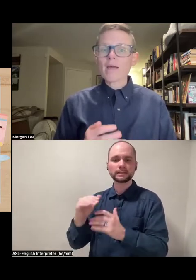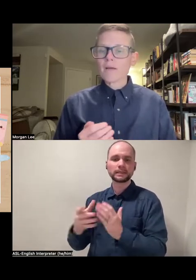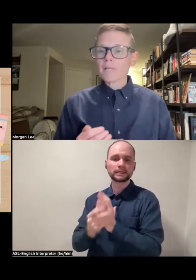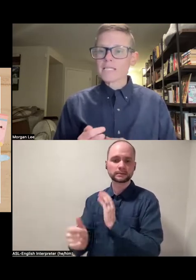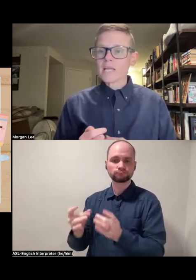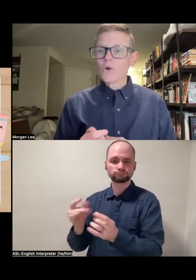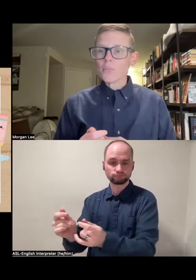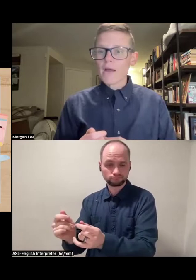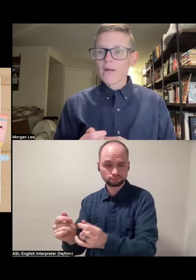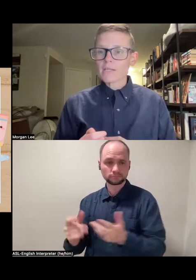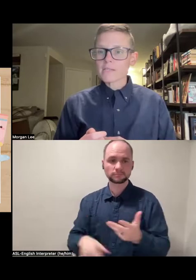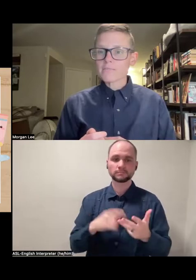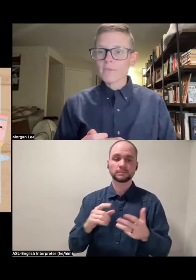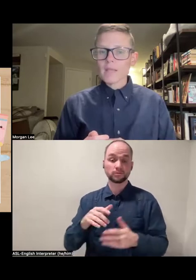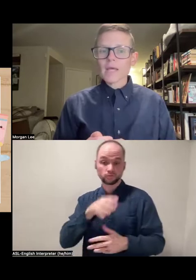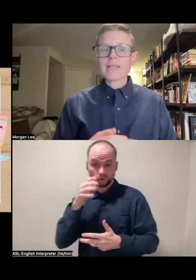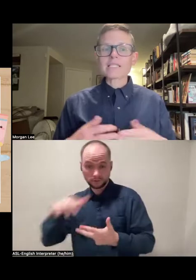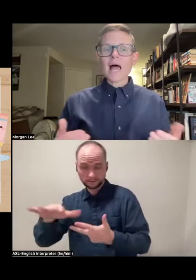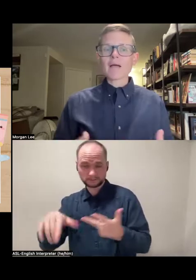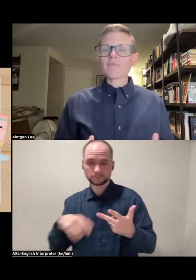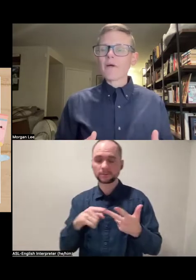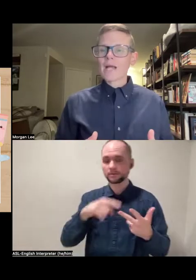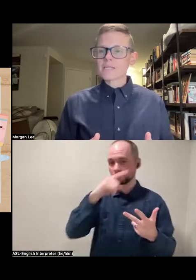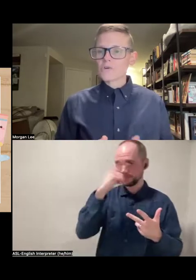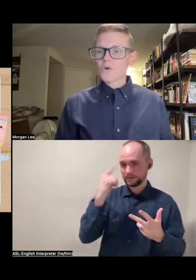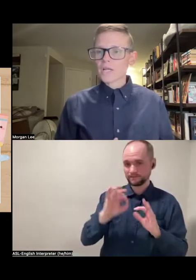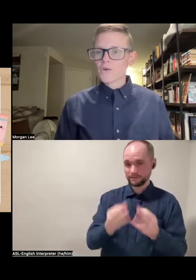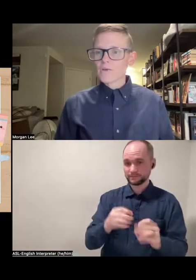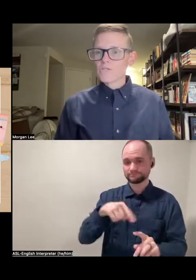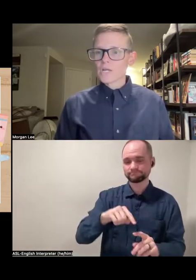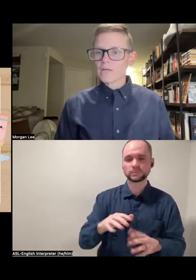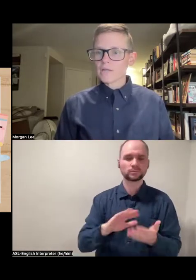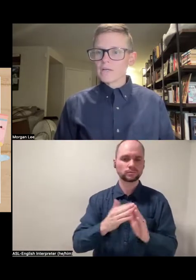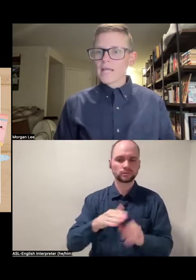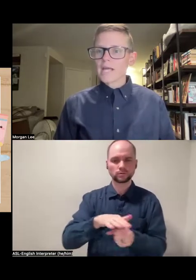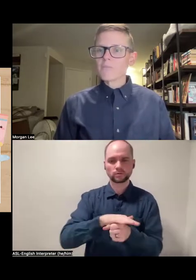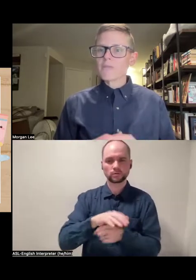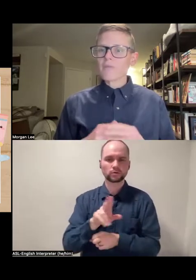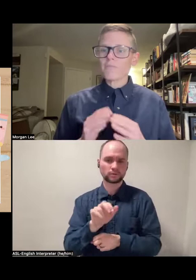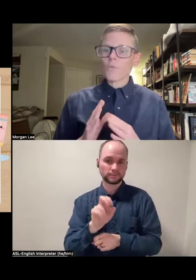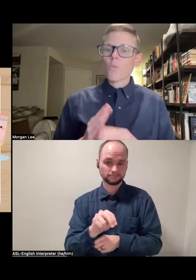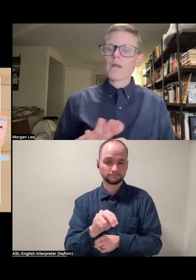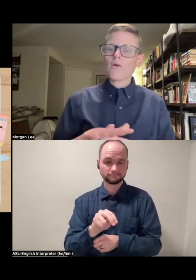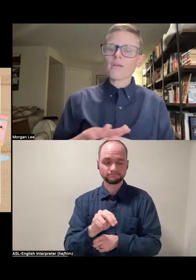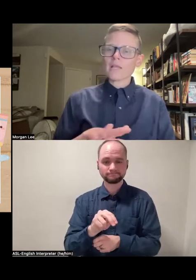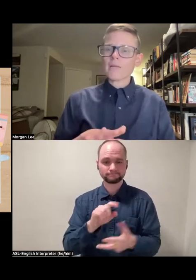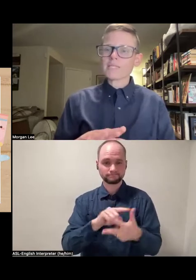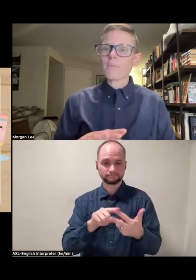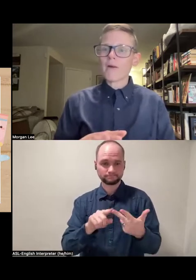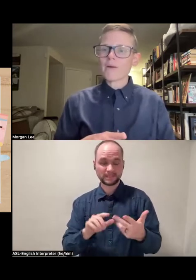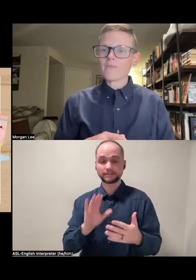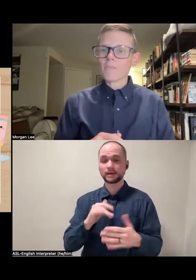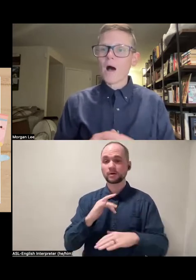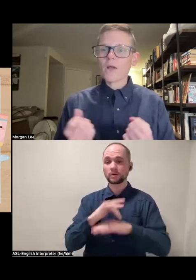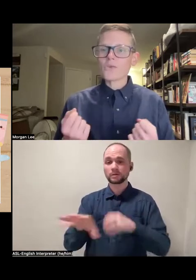and Black families in urban areas. And this lack of access to early intervention, that can be the one area that limits